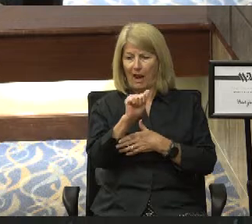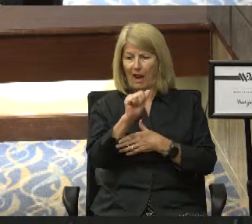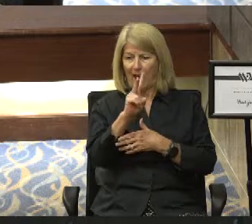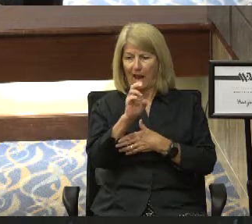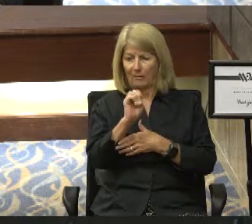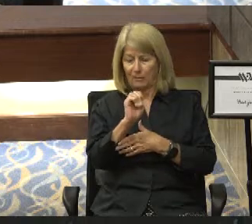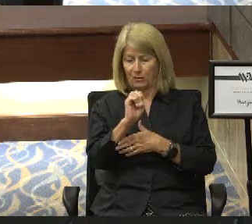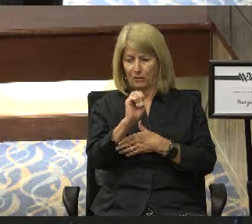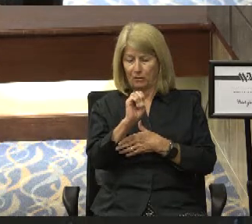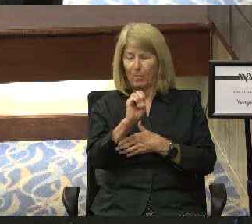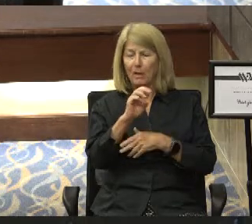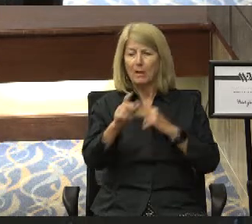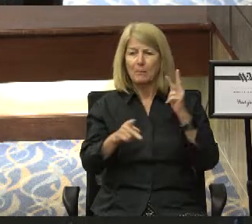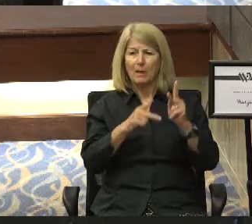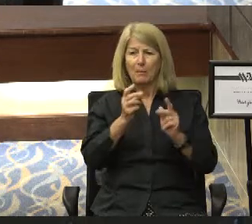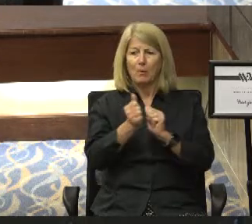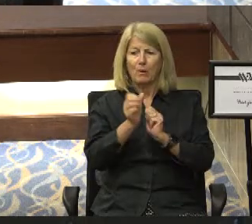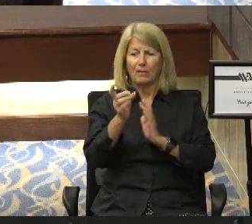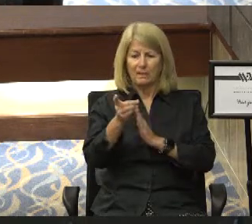in design,